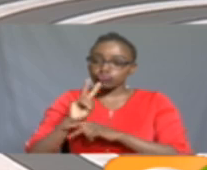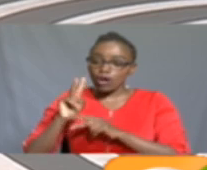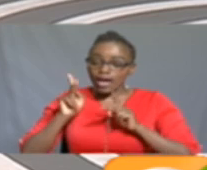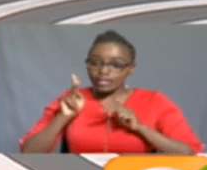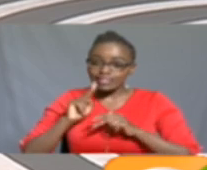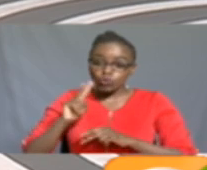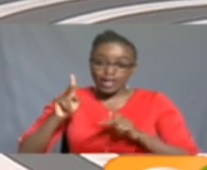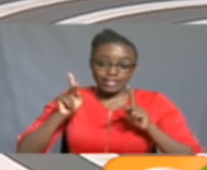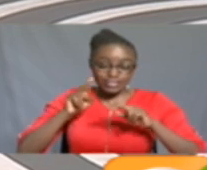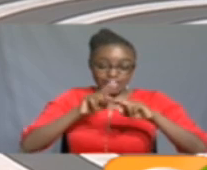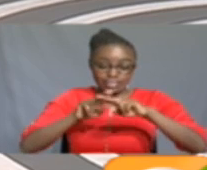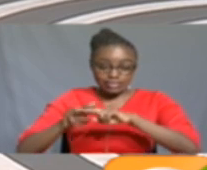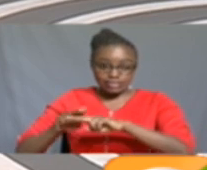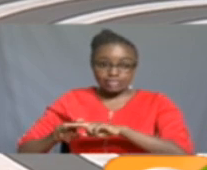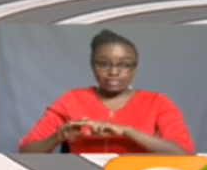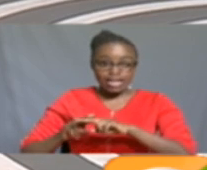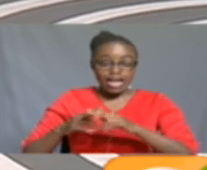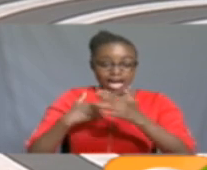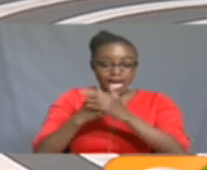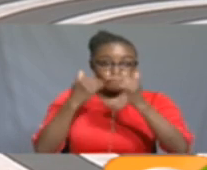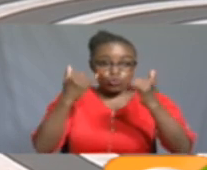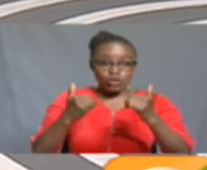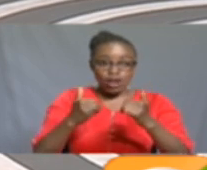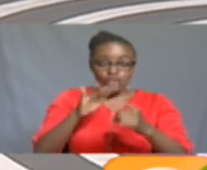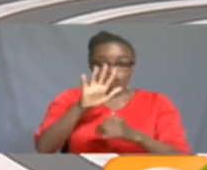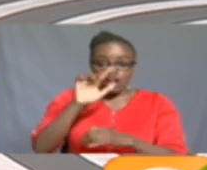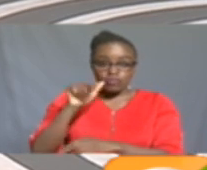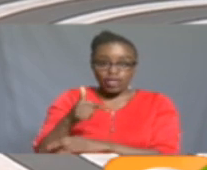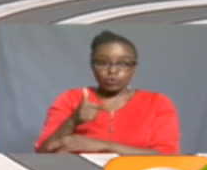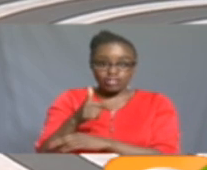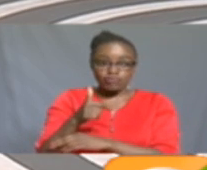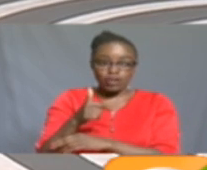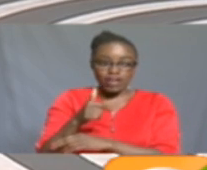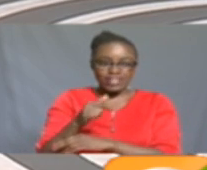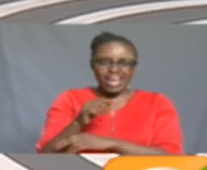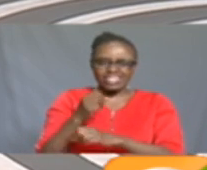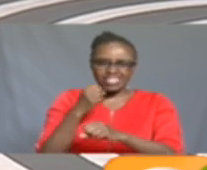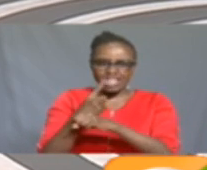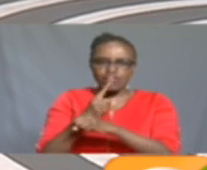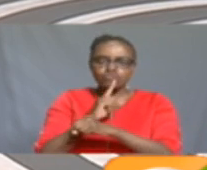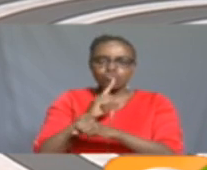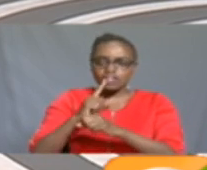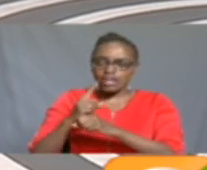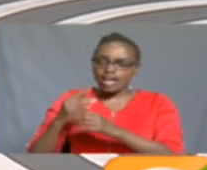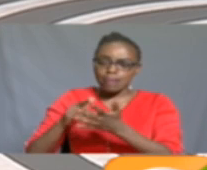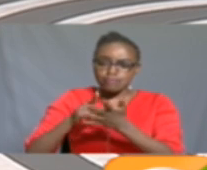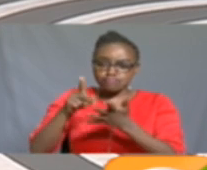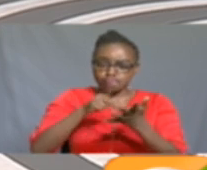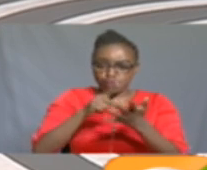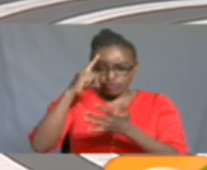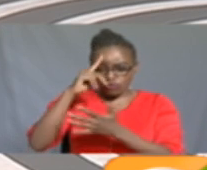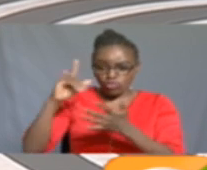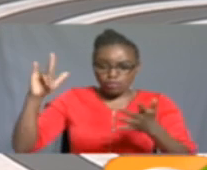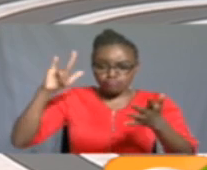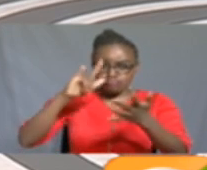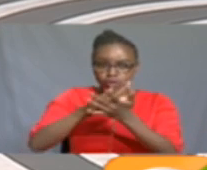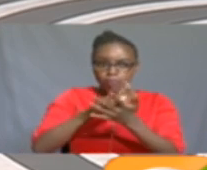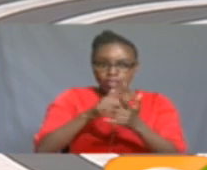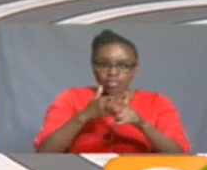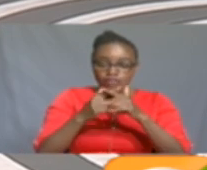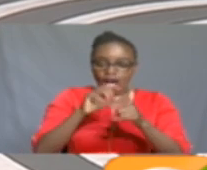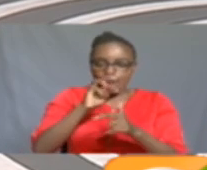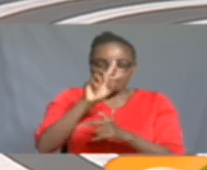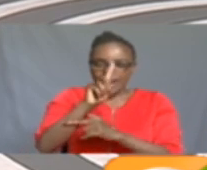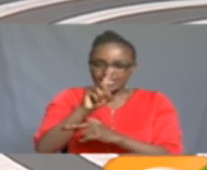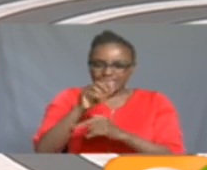200 seats. So far, 5,011 orders have been made for the Boeing MAX model, of which the MAX 8 is a